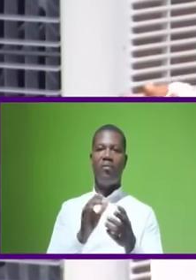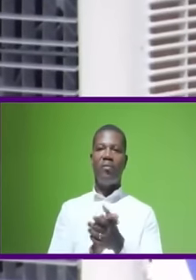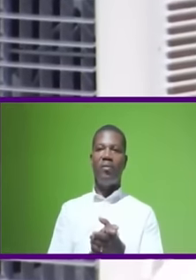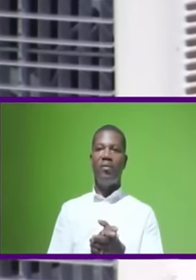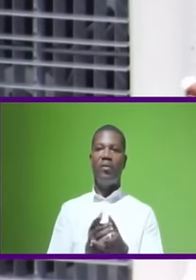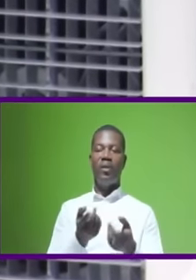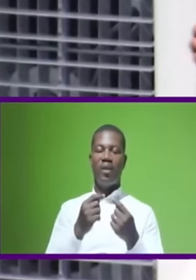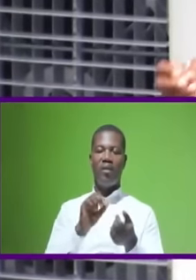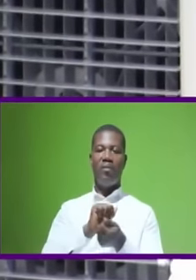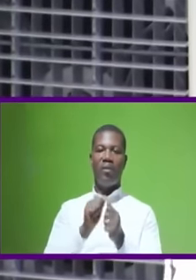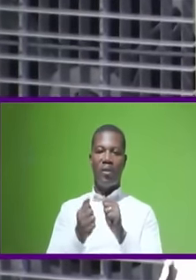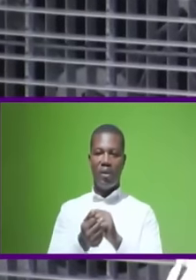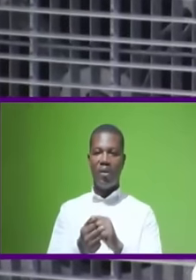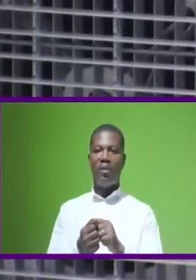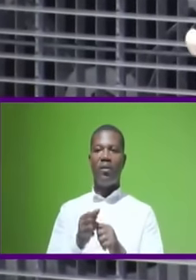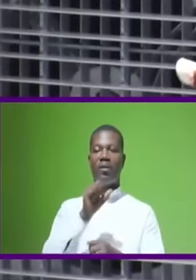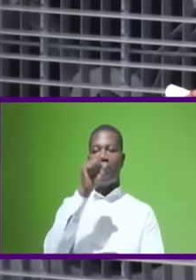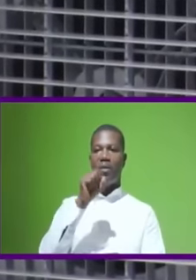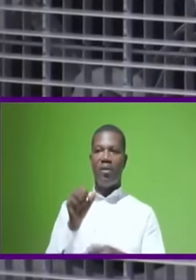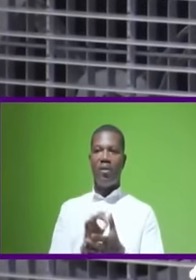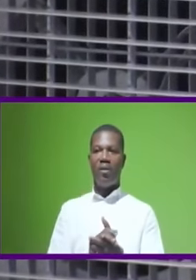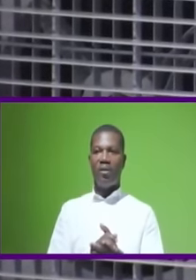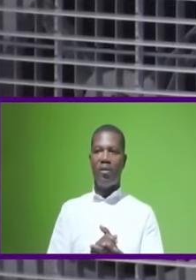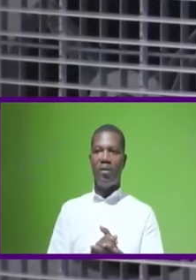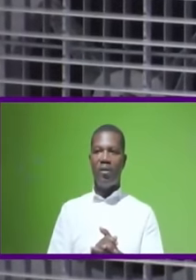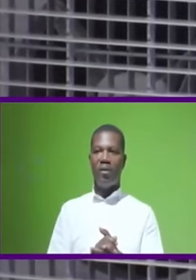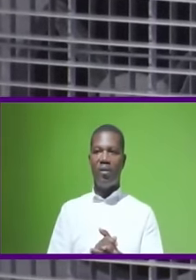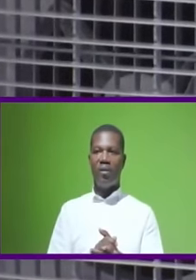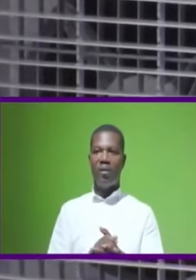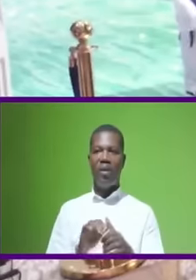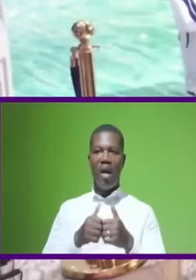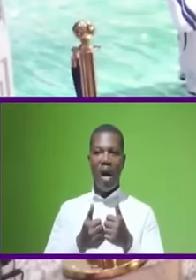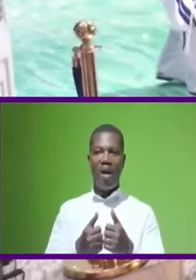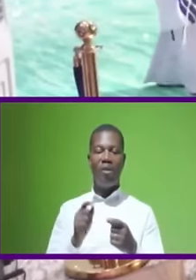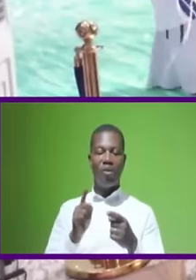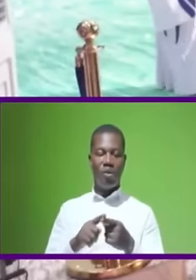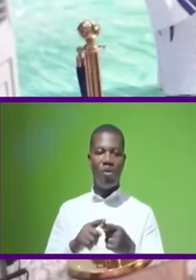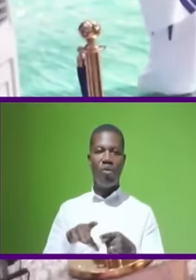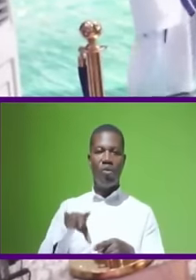Brochure? Dollar, no? Easy. Send you, Nyano.